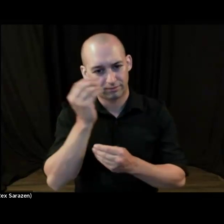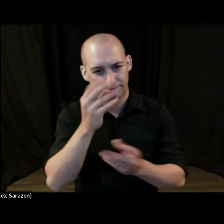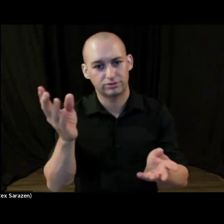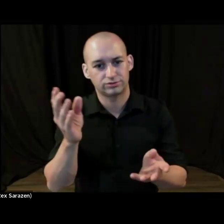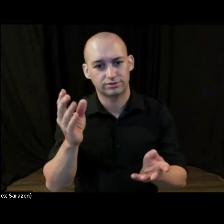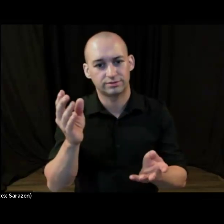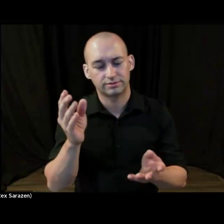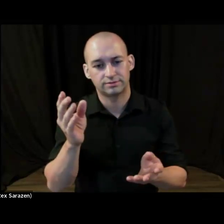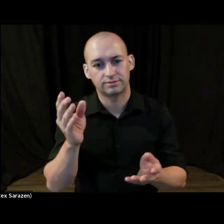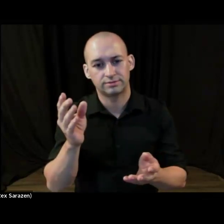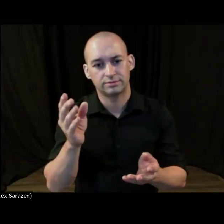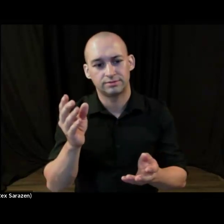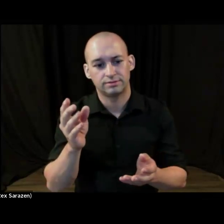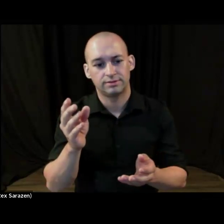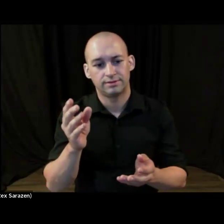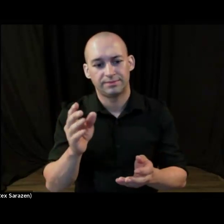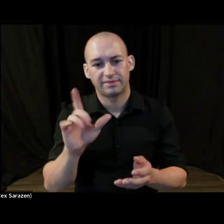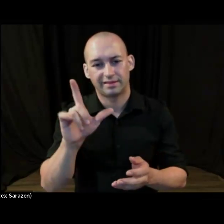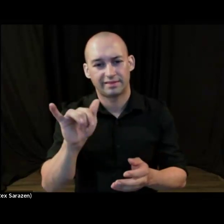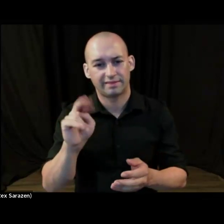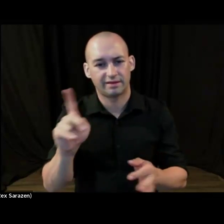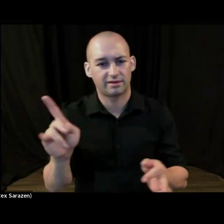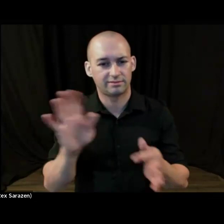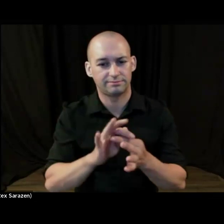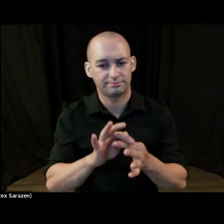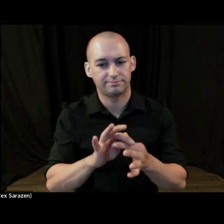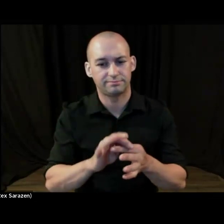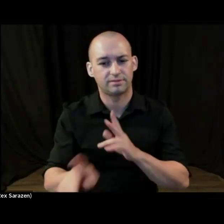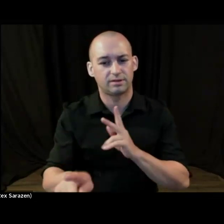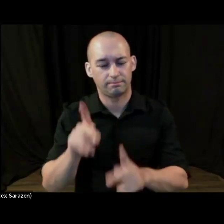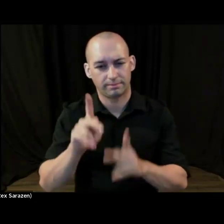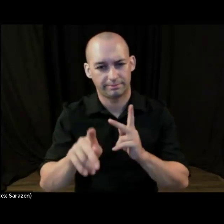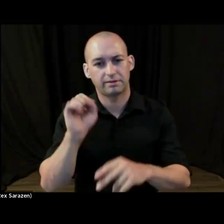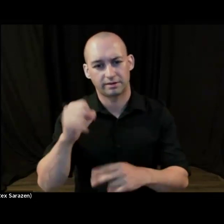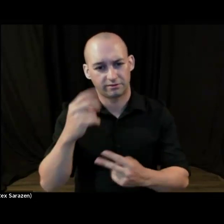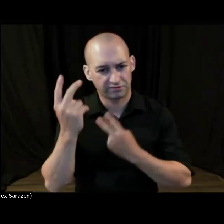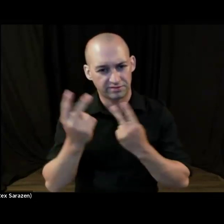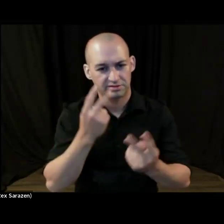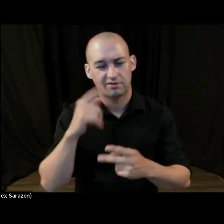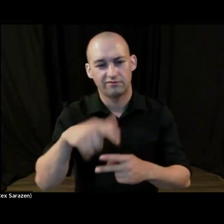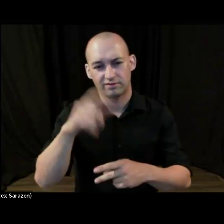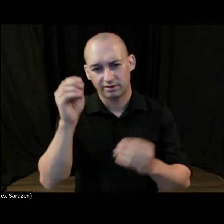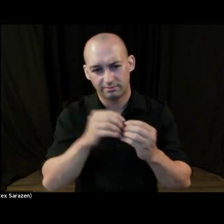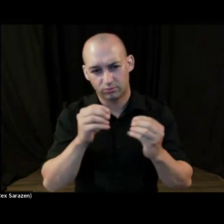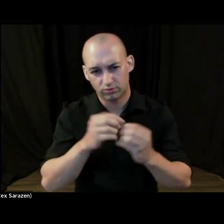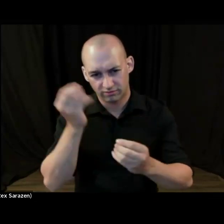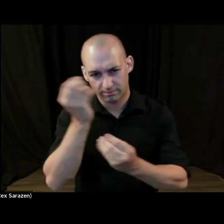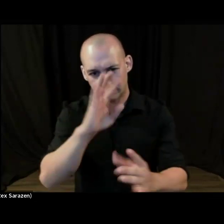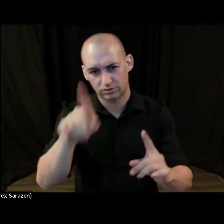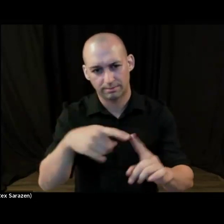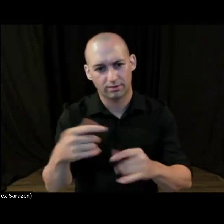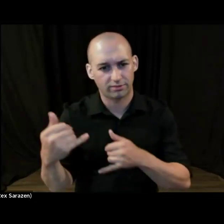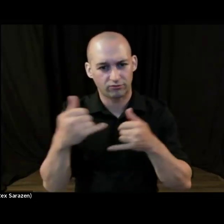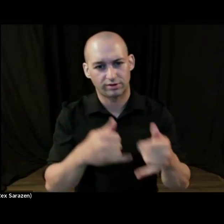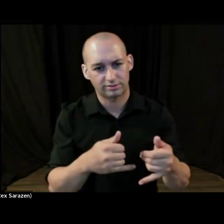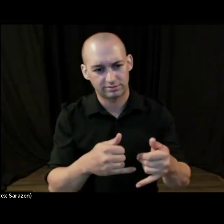information link where folks can go to find out the nitty-gritty about these grants,